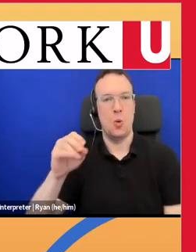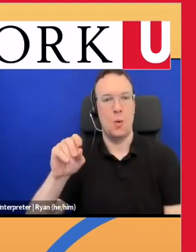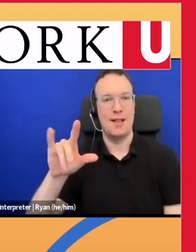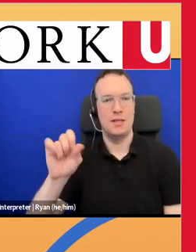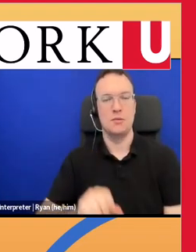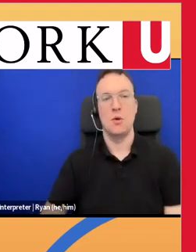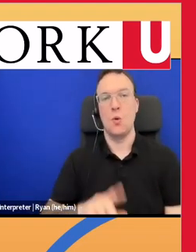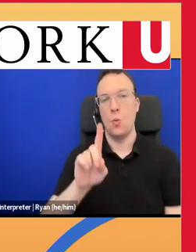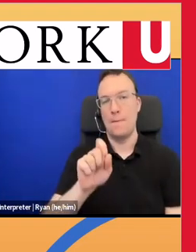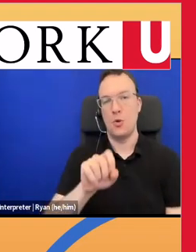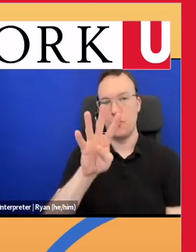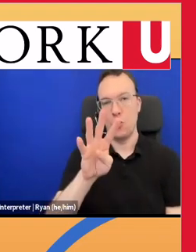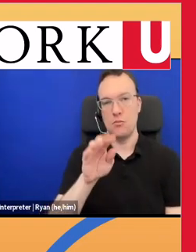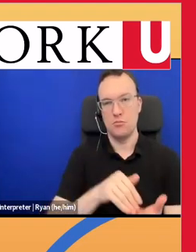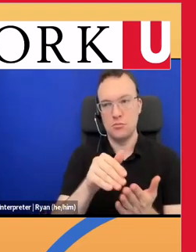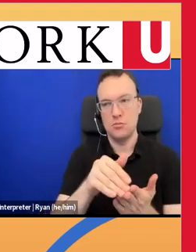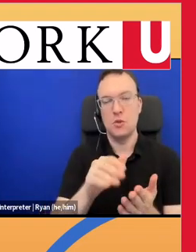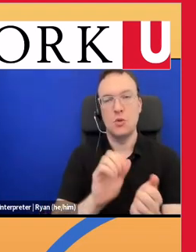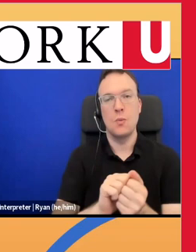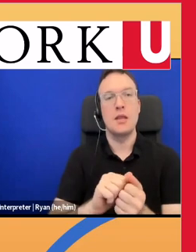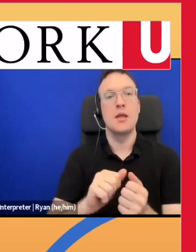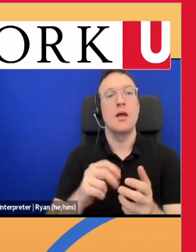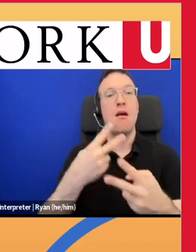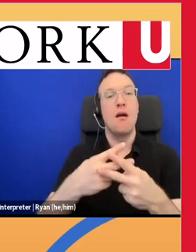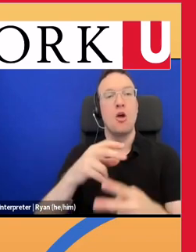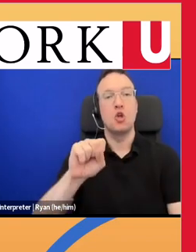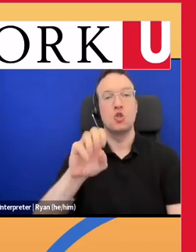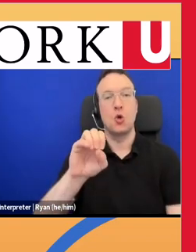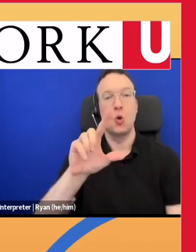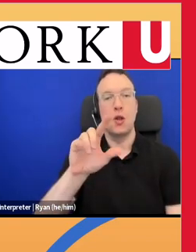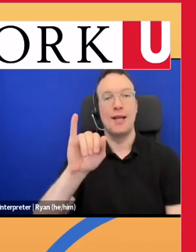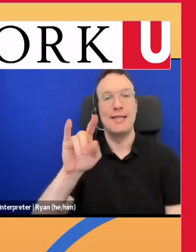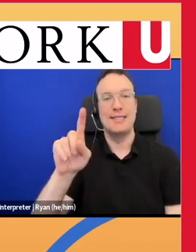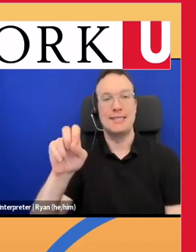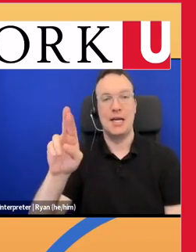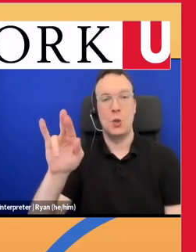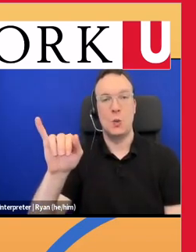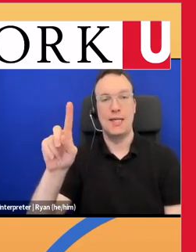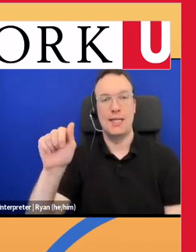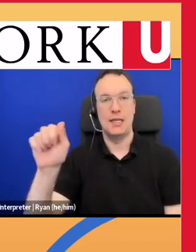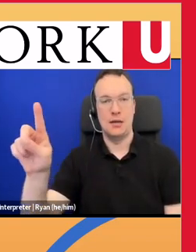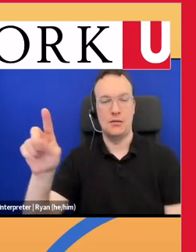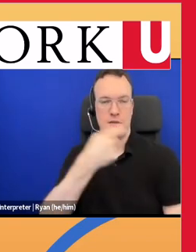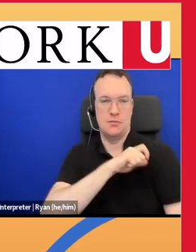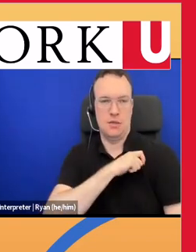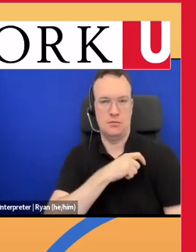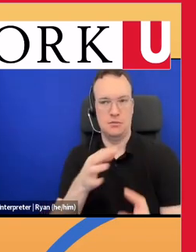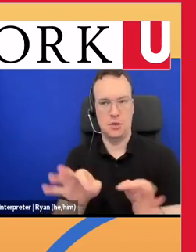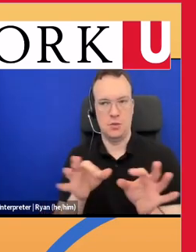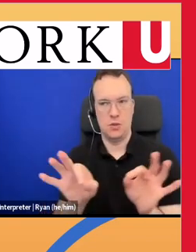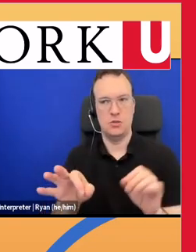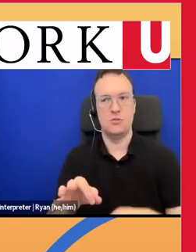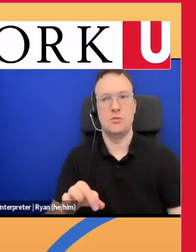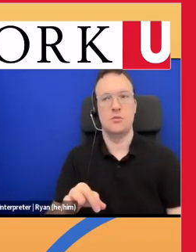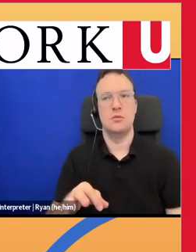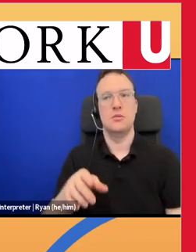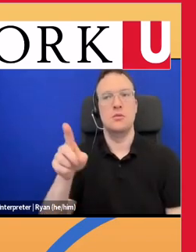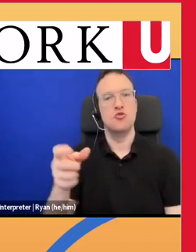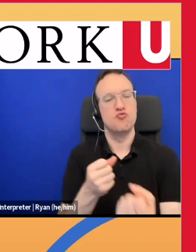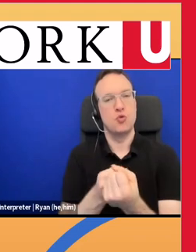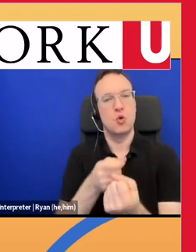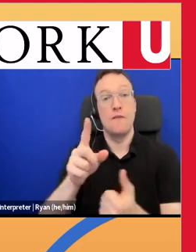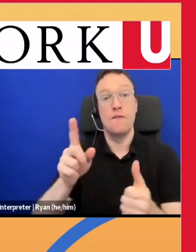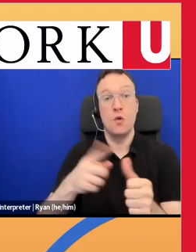hashtag solidaridad in Spanish, including this image, a post in support of Donovan Carrillo, the first